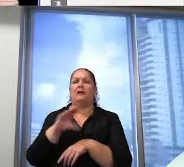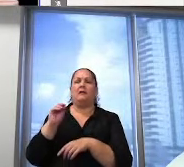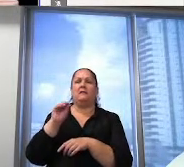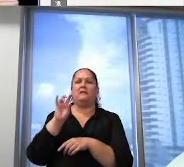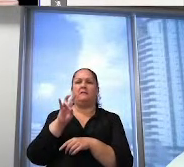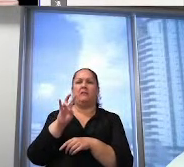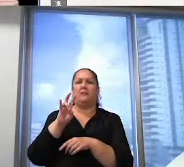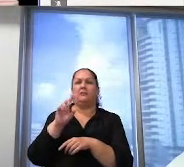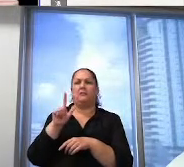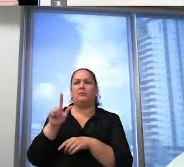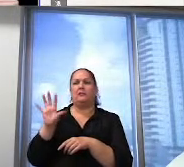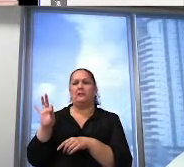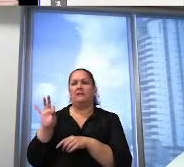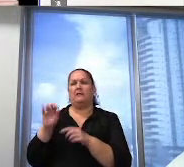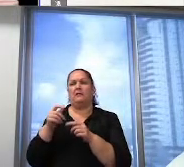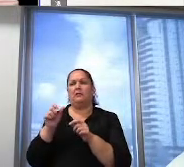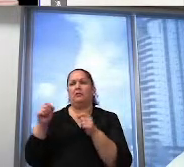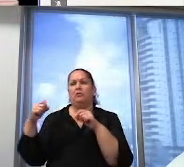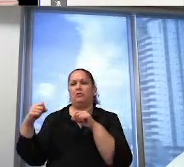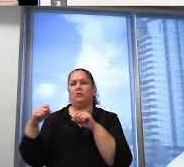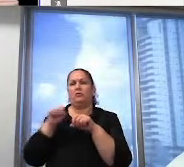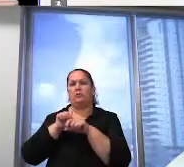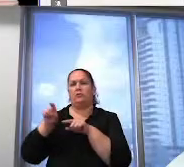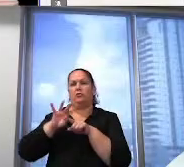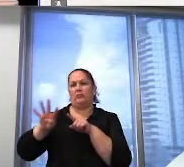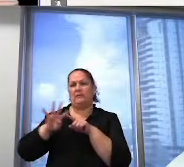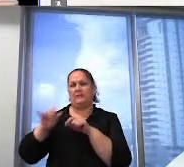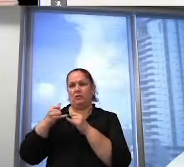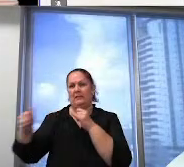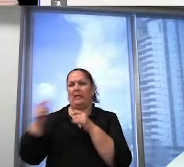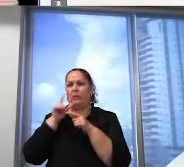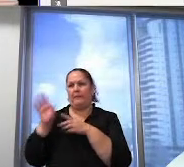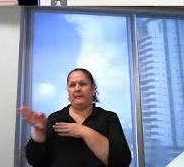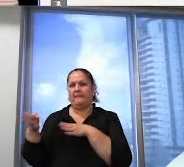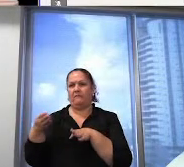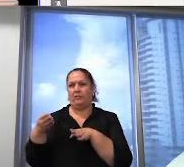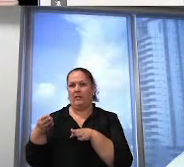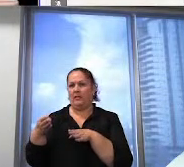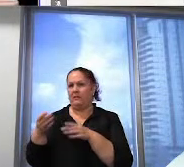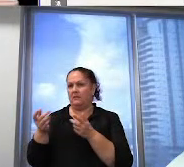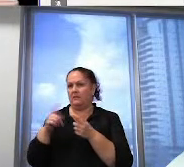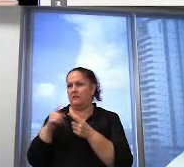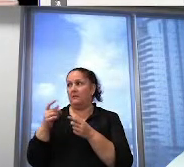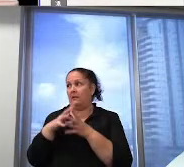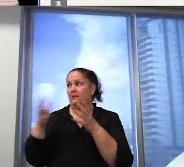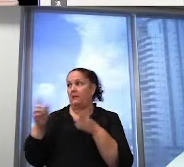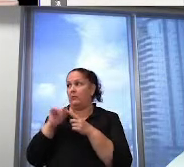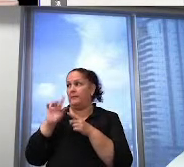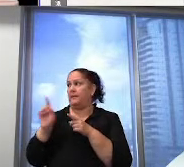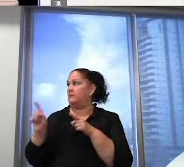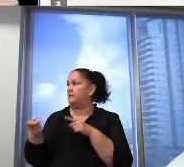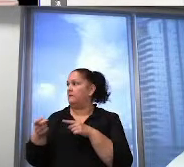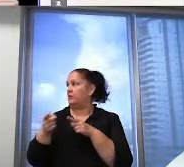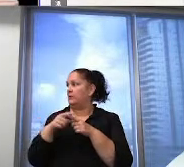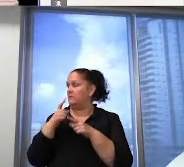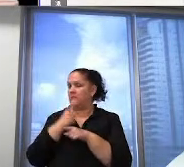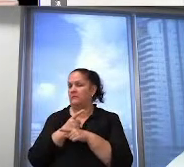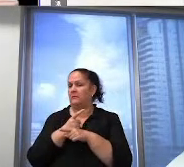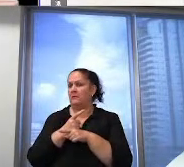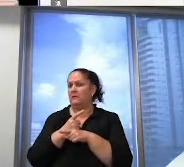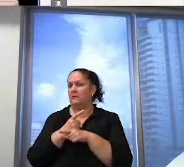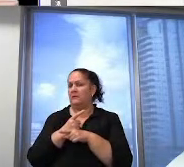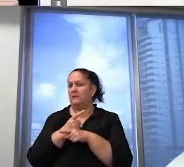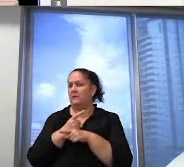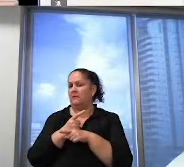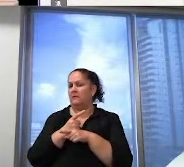and 729 transmission miles would be deferred. Are you familiar with that? A large amount is going to be deferred. Let's just put it that way.